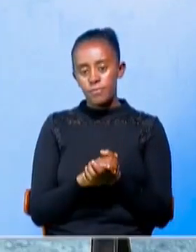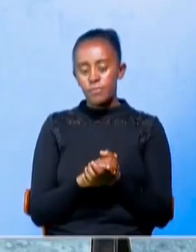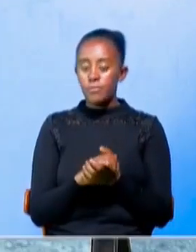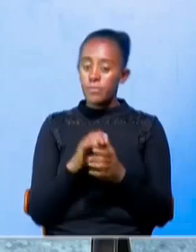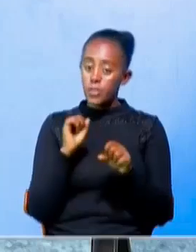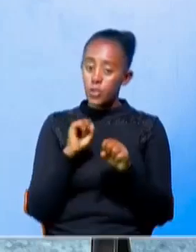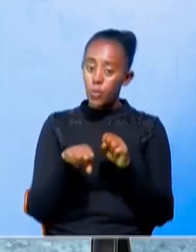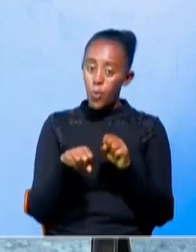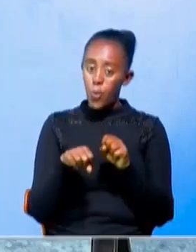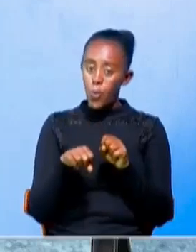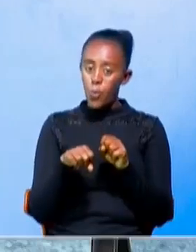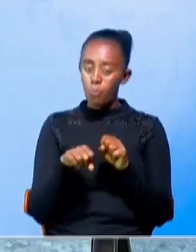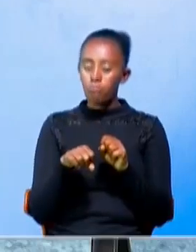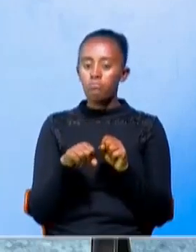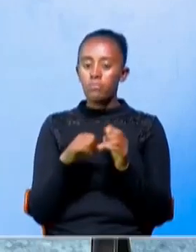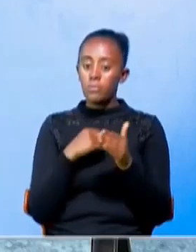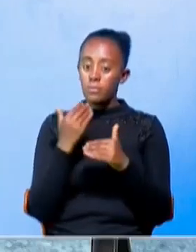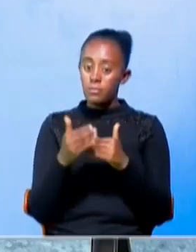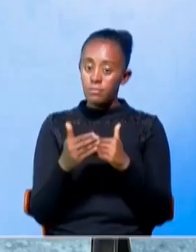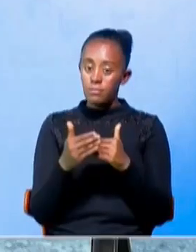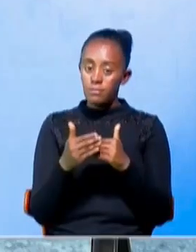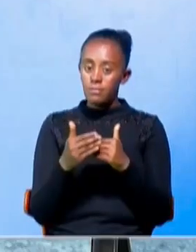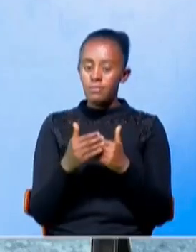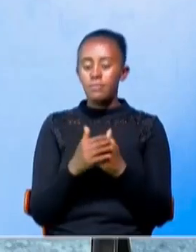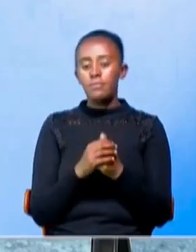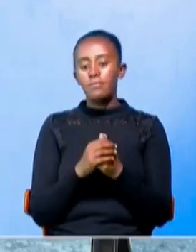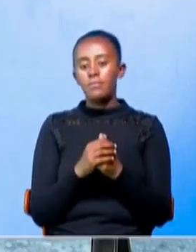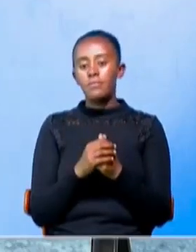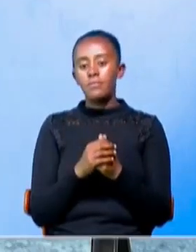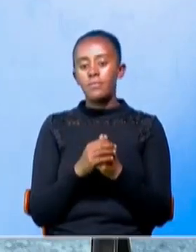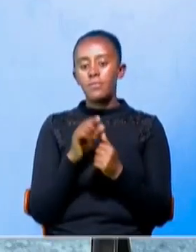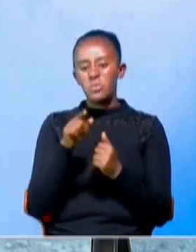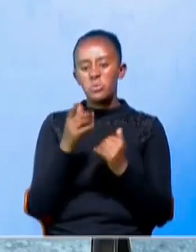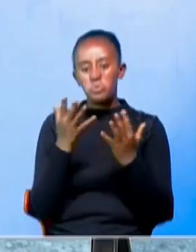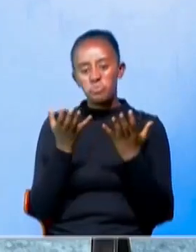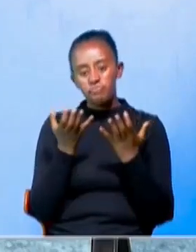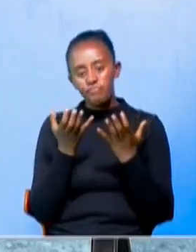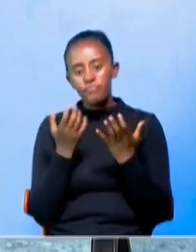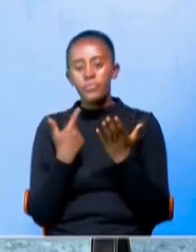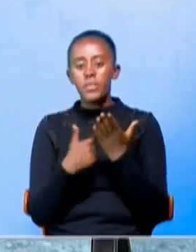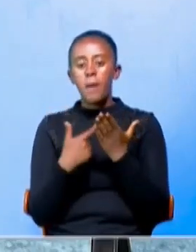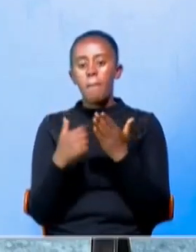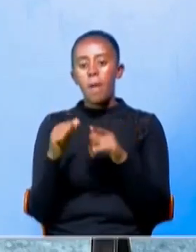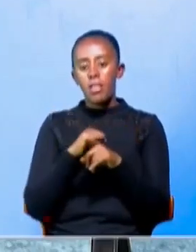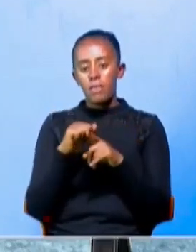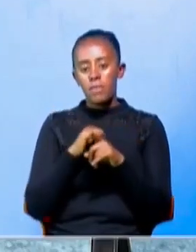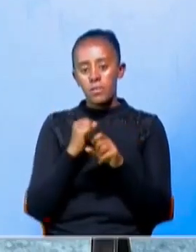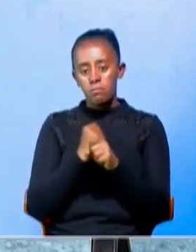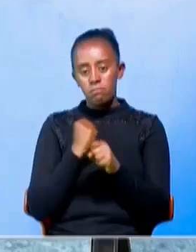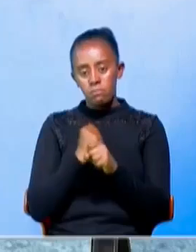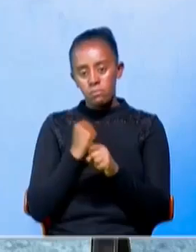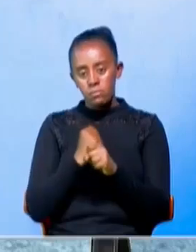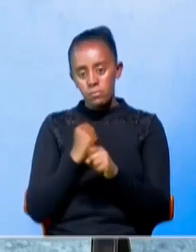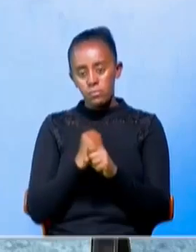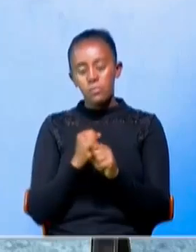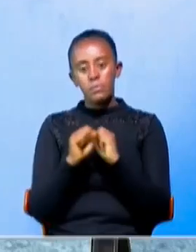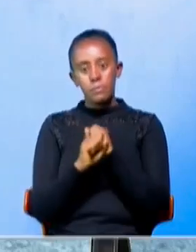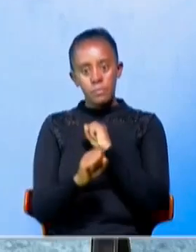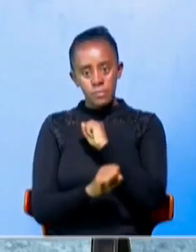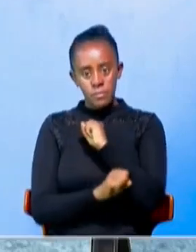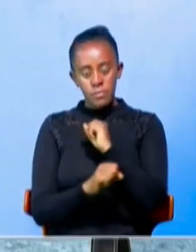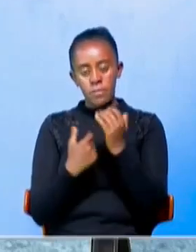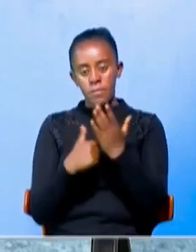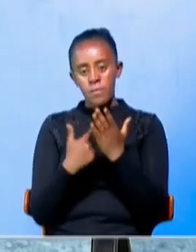So, next to this, I would like to give you some activities based on